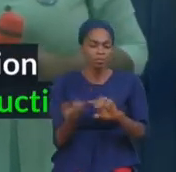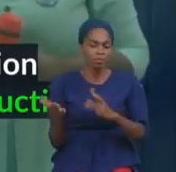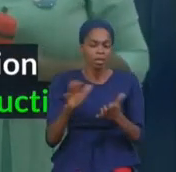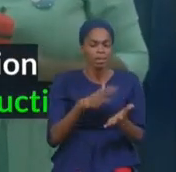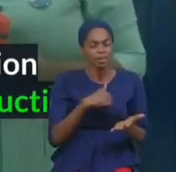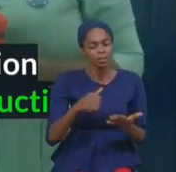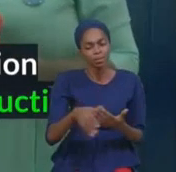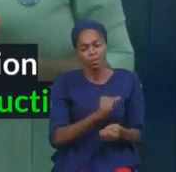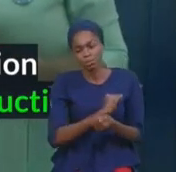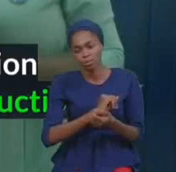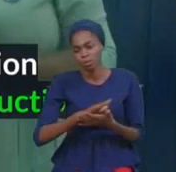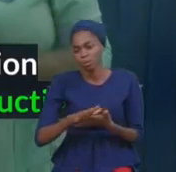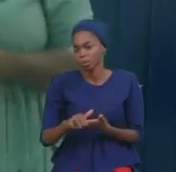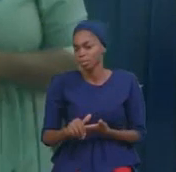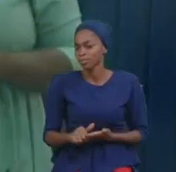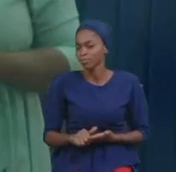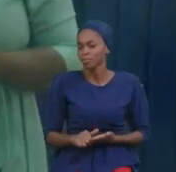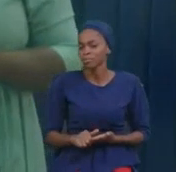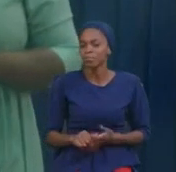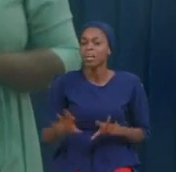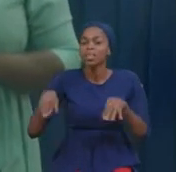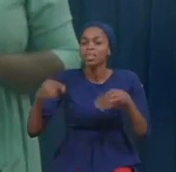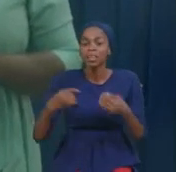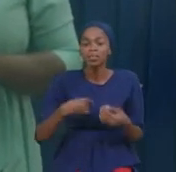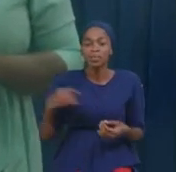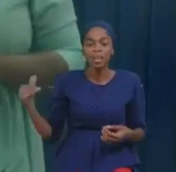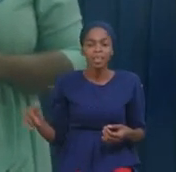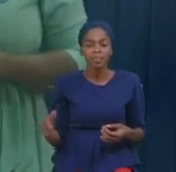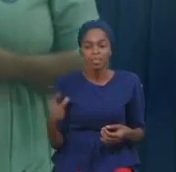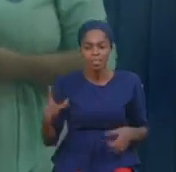and destruction. Give me life